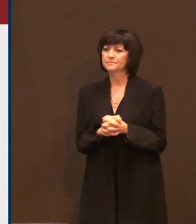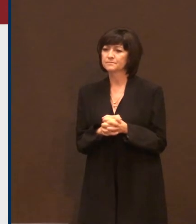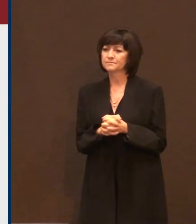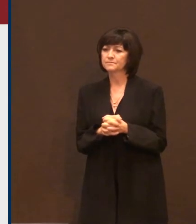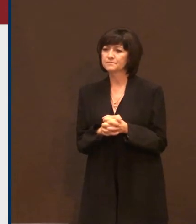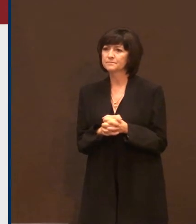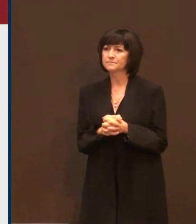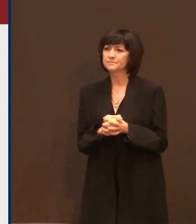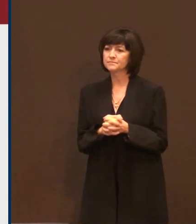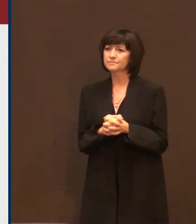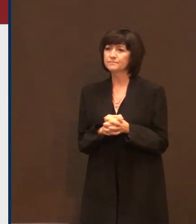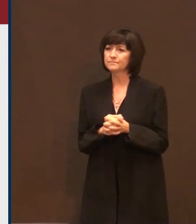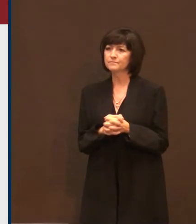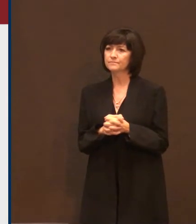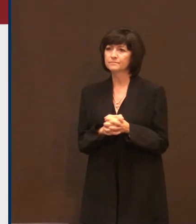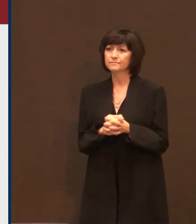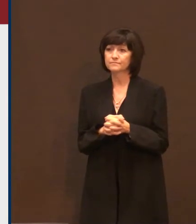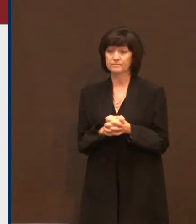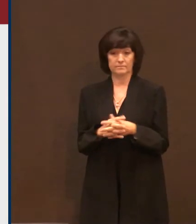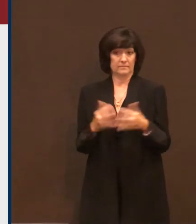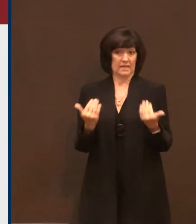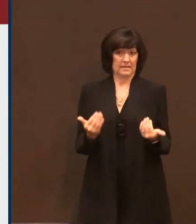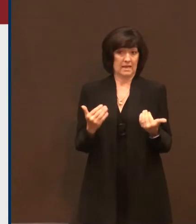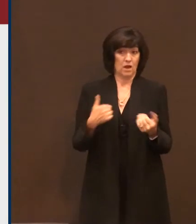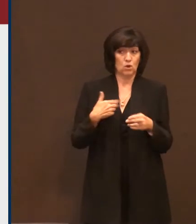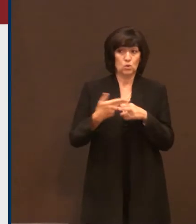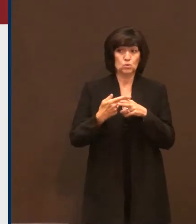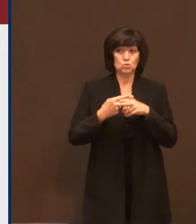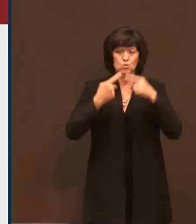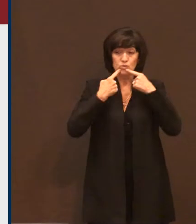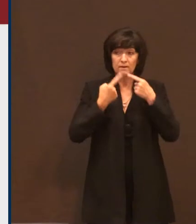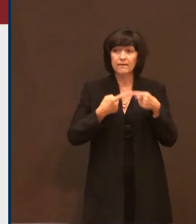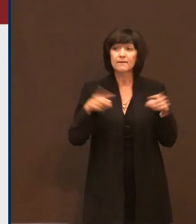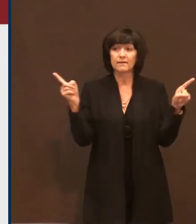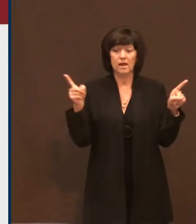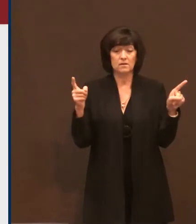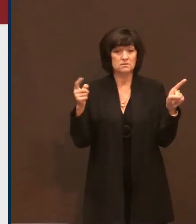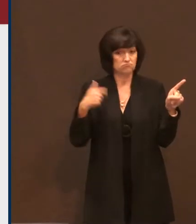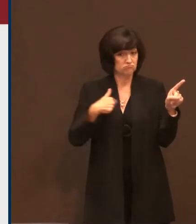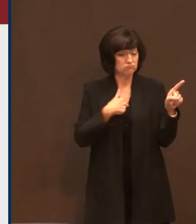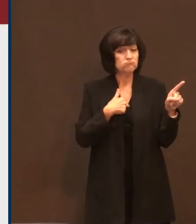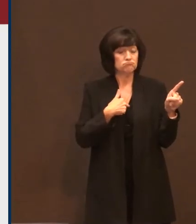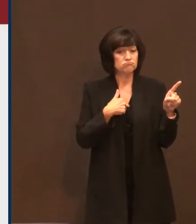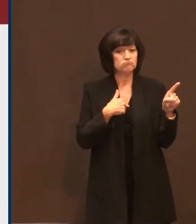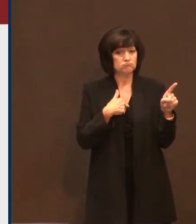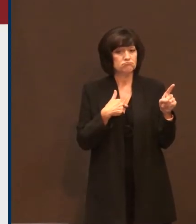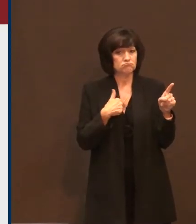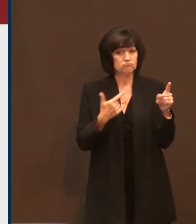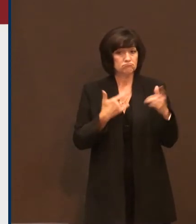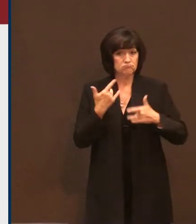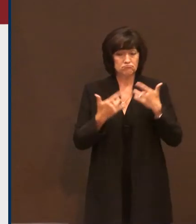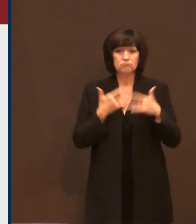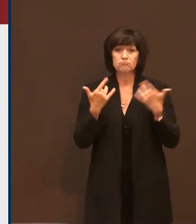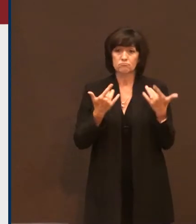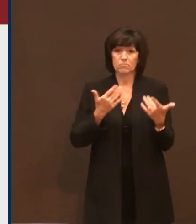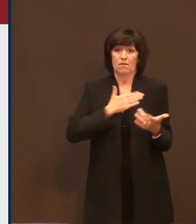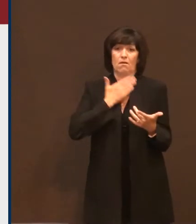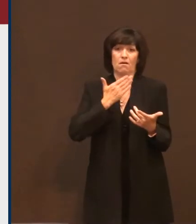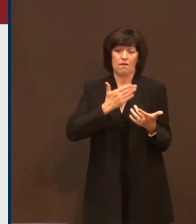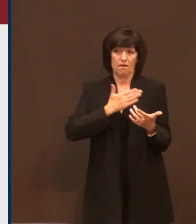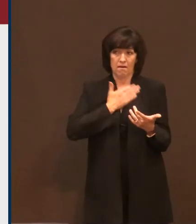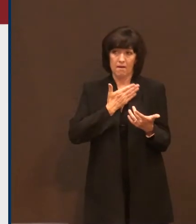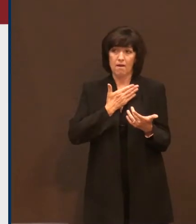we're really getting into our announcement, which is that we're really excited to be funding